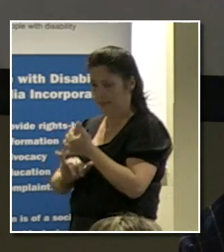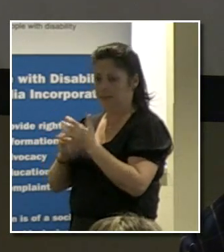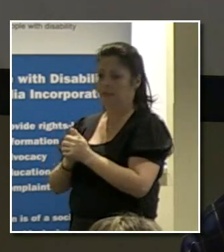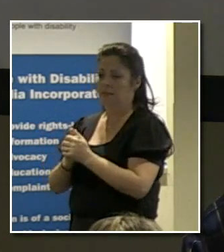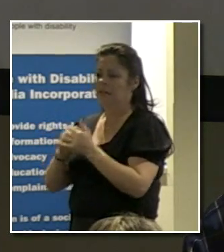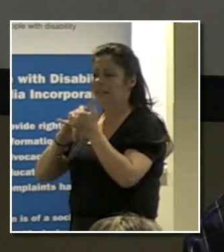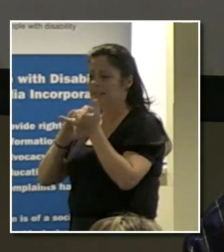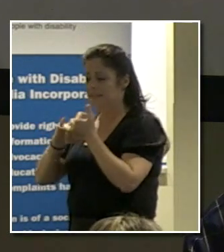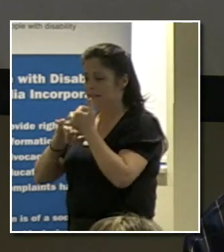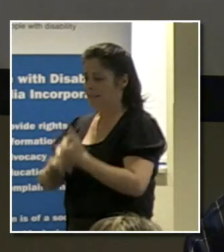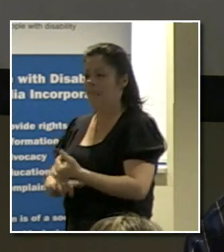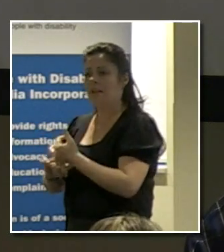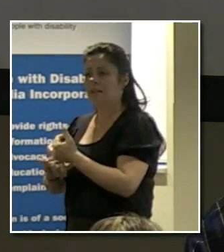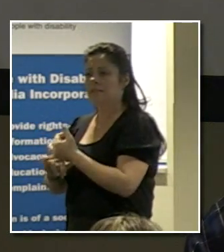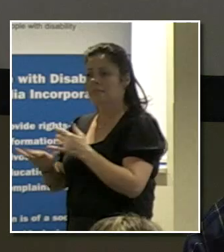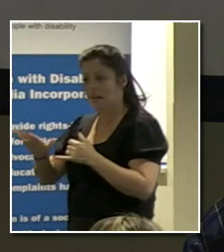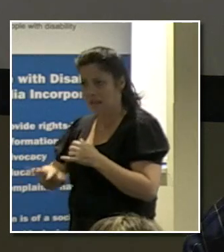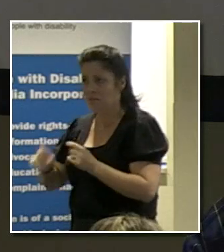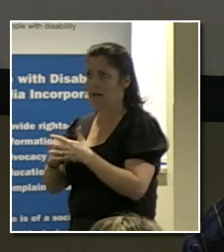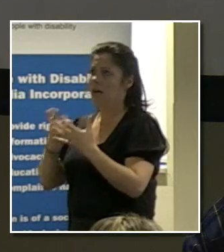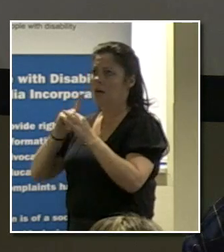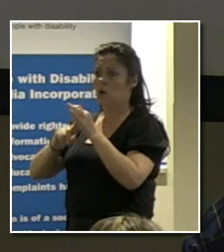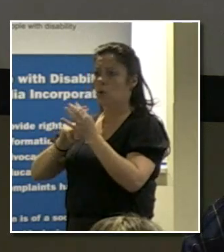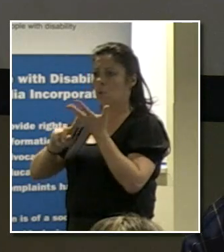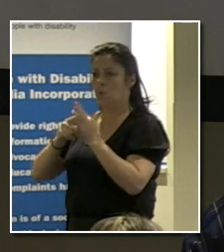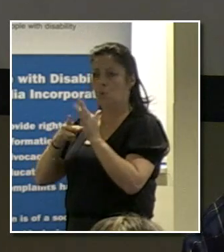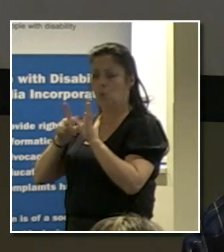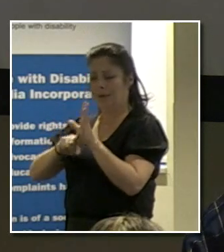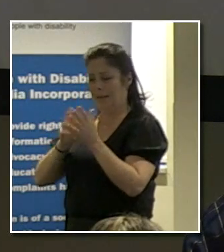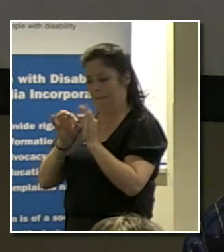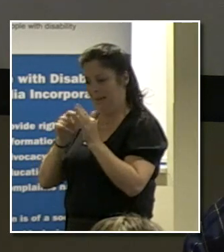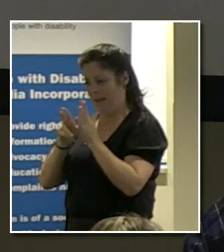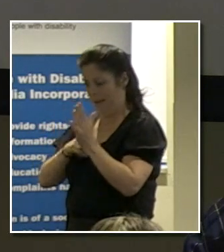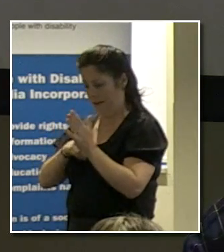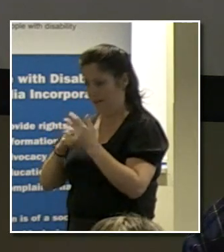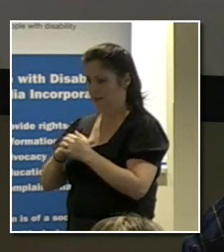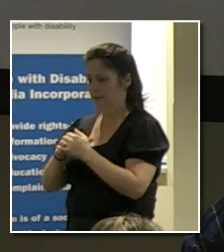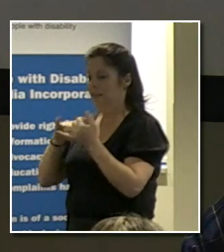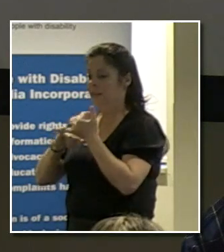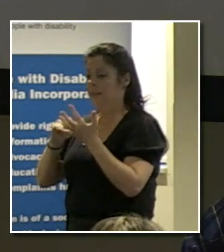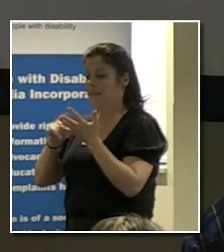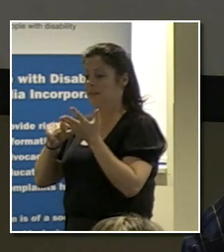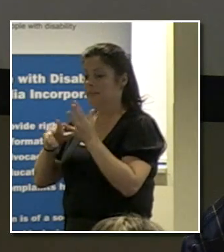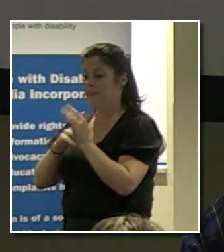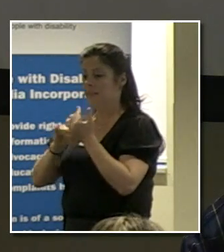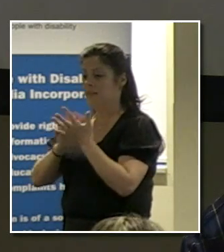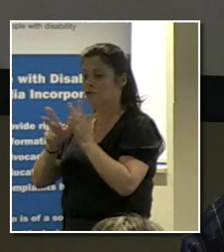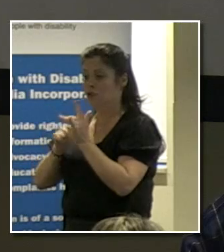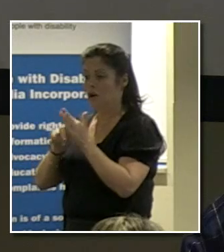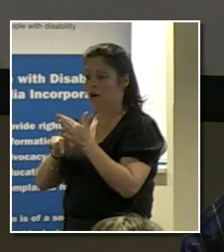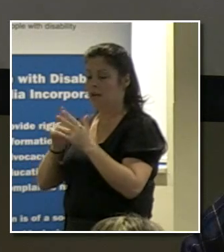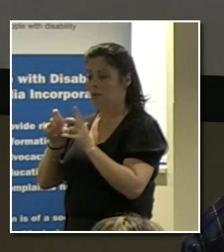region, Bundaberg, Fraser Coast, Logan City, Sunshine Coast, and in Mount Isa and the Lower